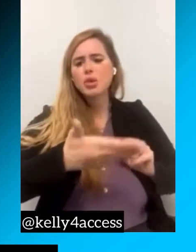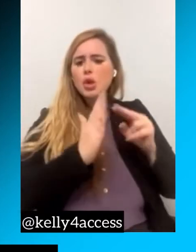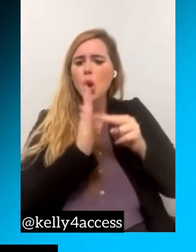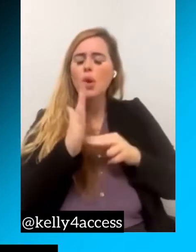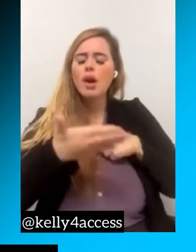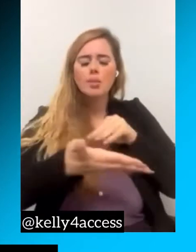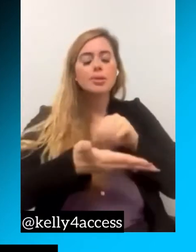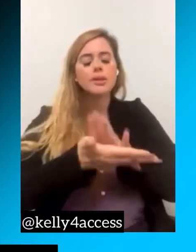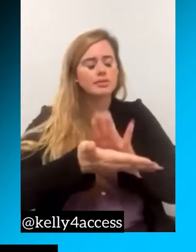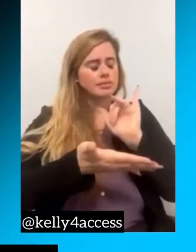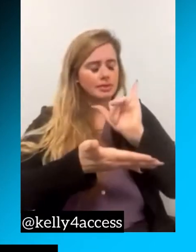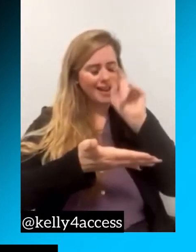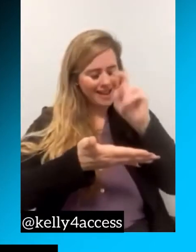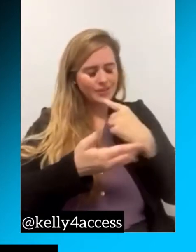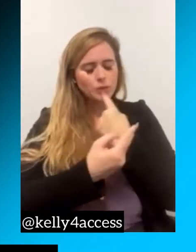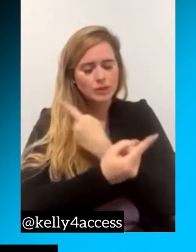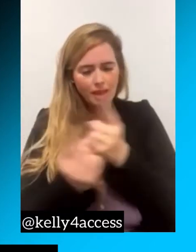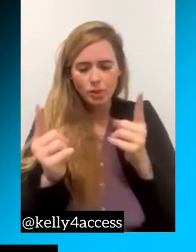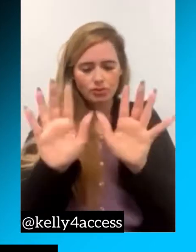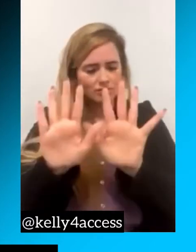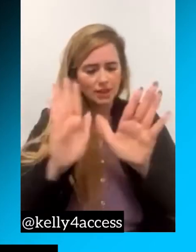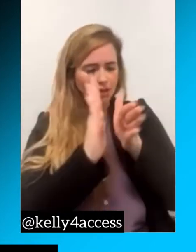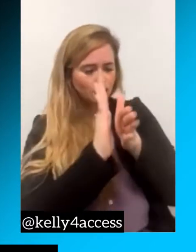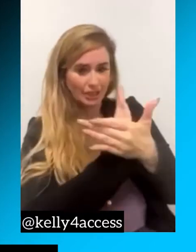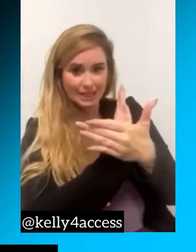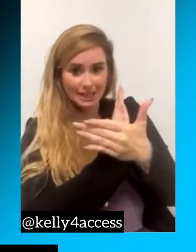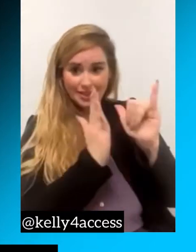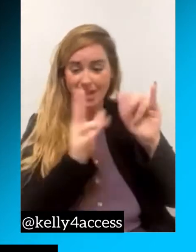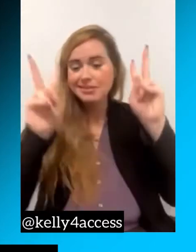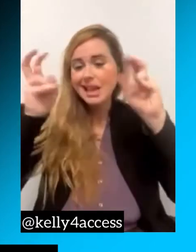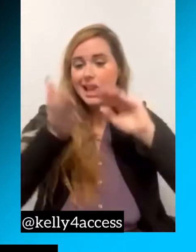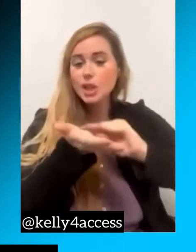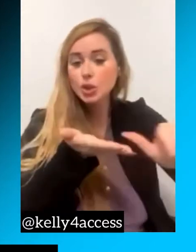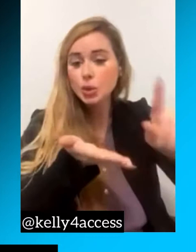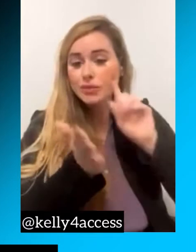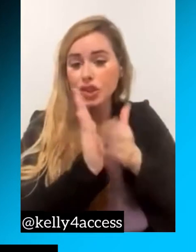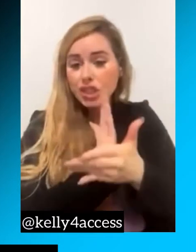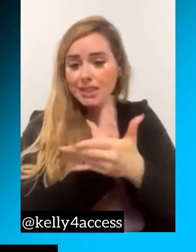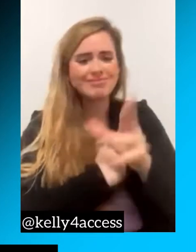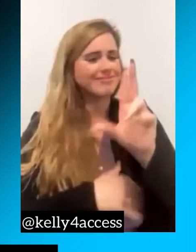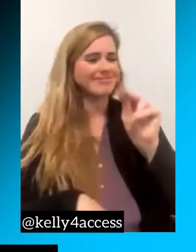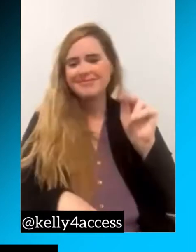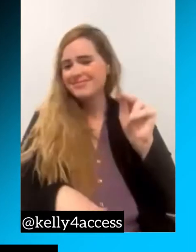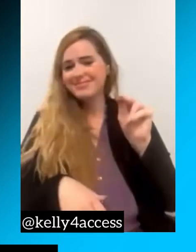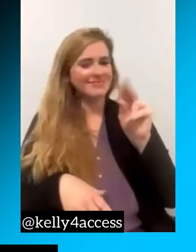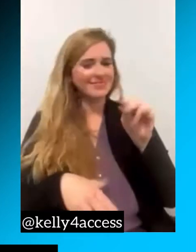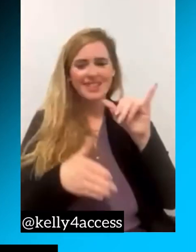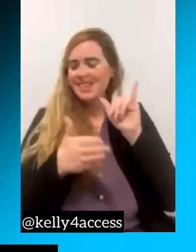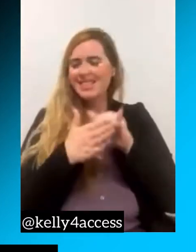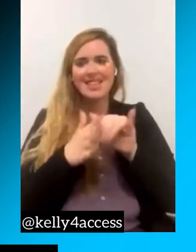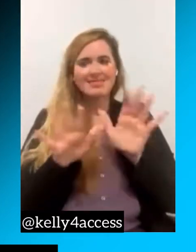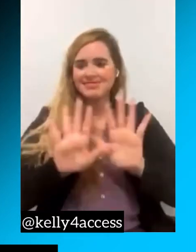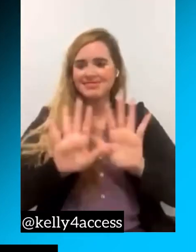an excuse or a reason to cheat. Like that's just the misconception.